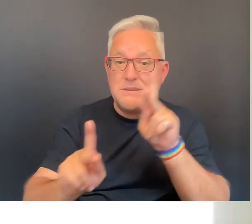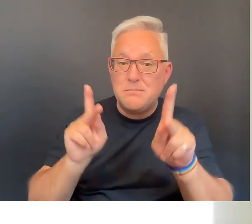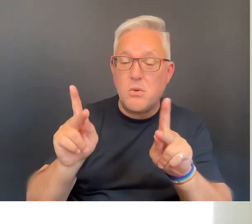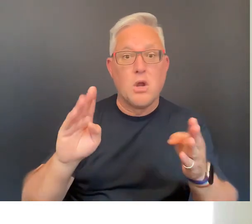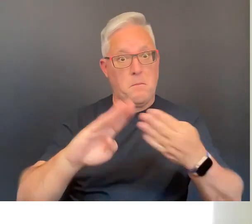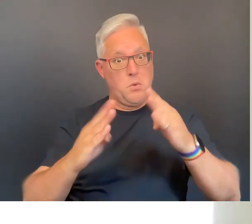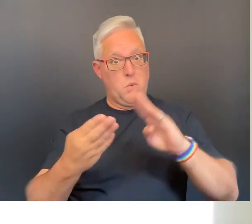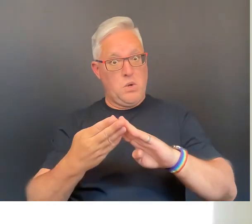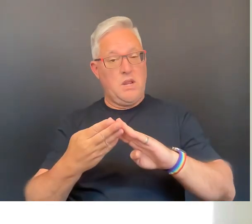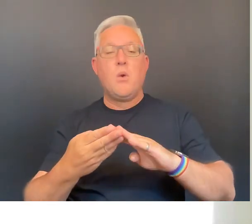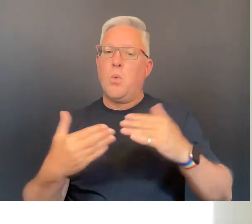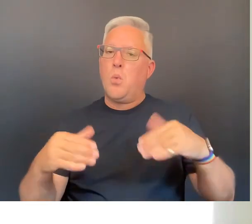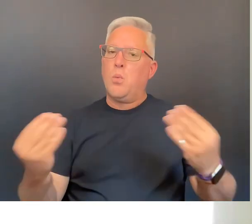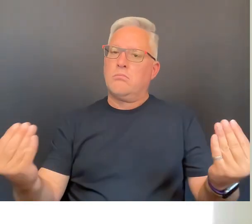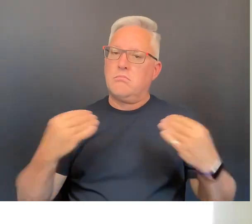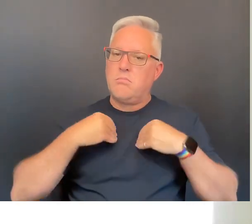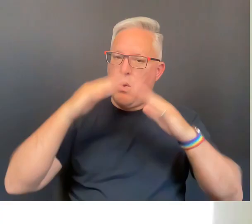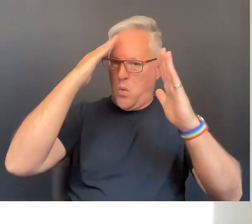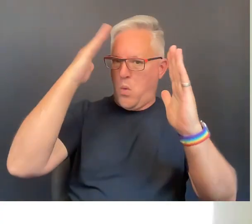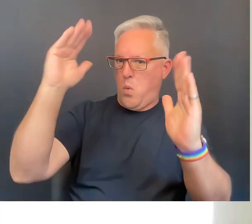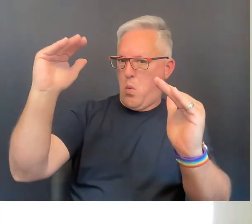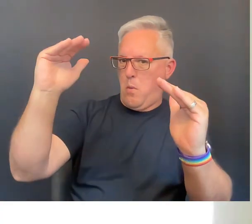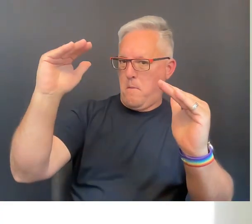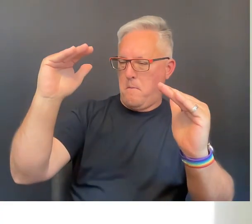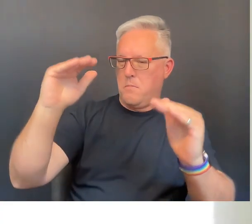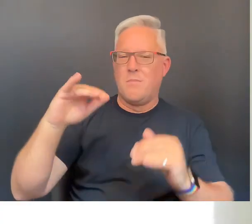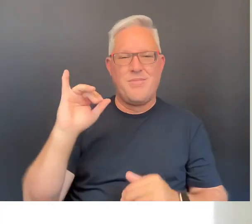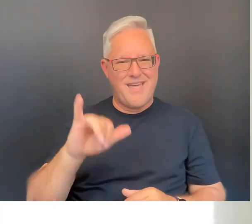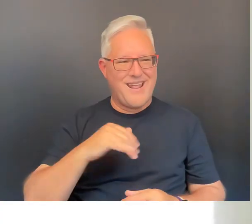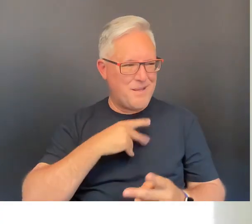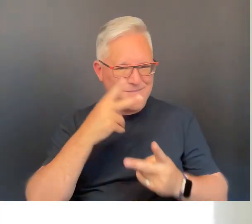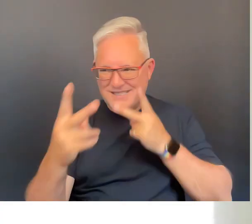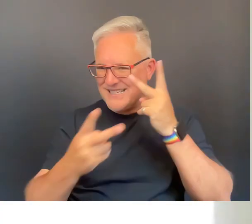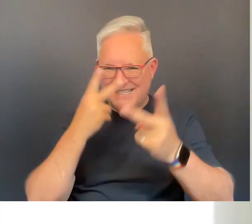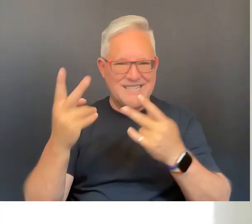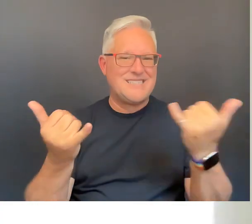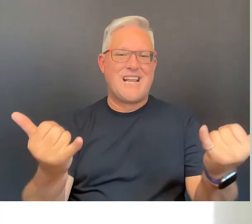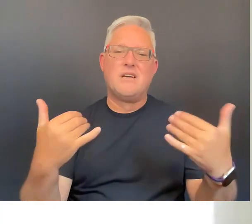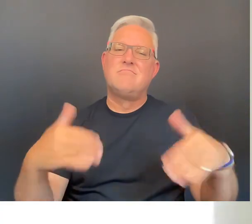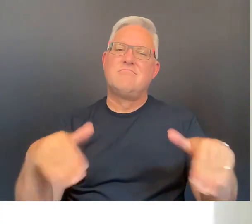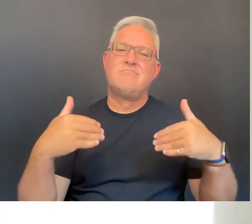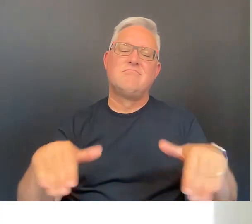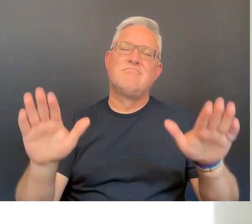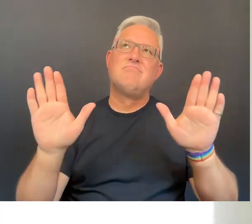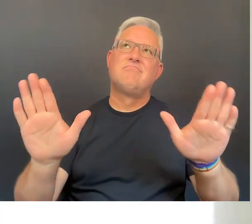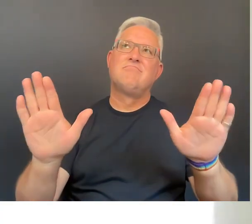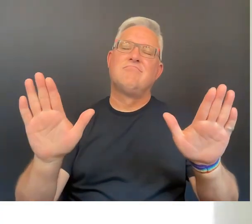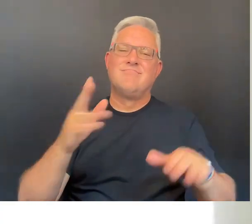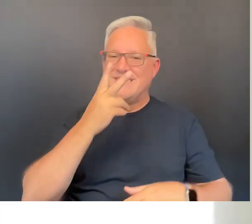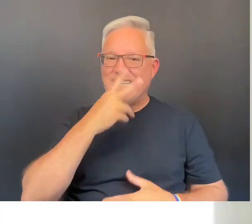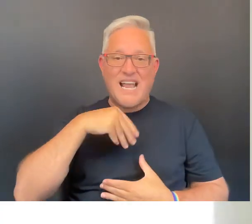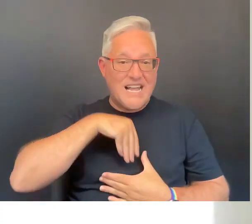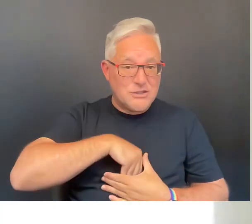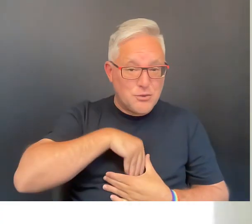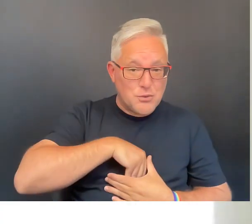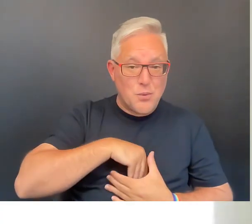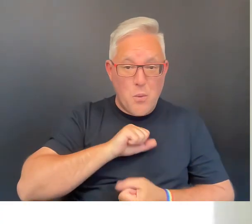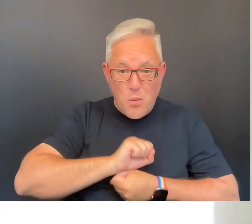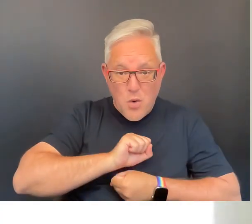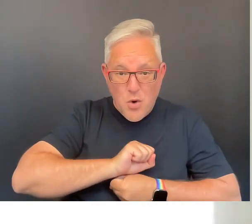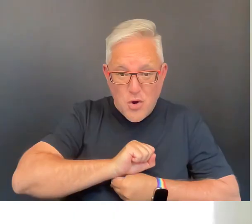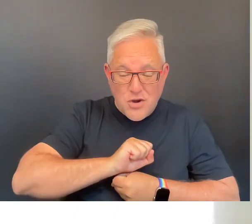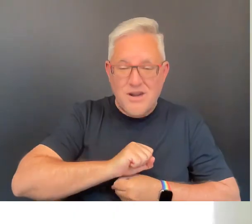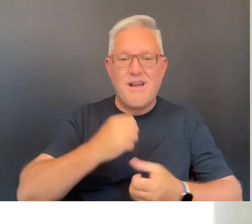Community was a hope. And I feel like that's what I'm seeing right now, which is so great, is the mixture of that internal and external